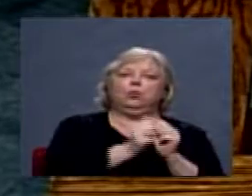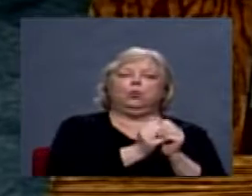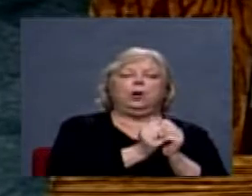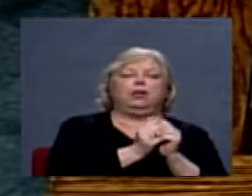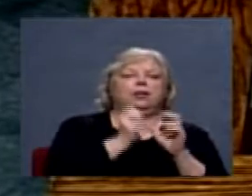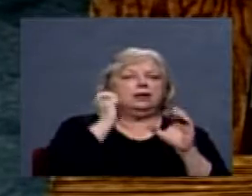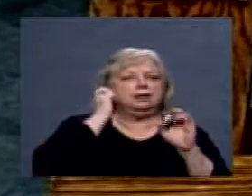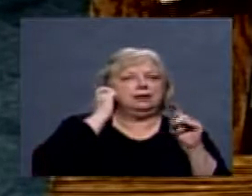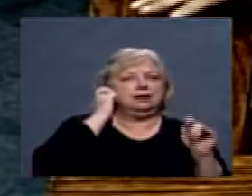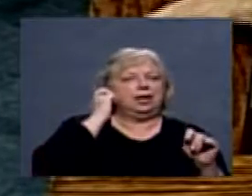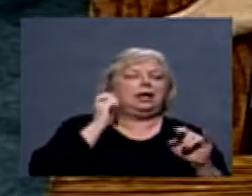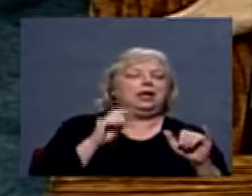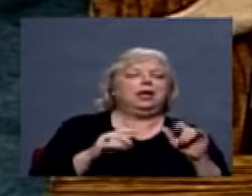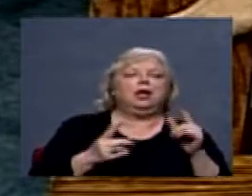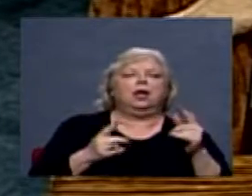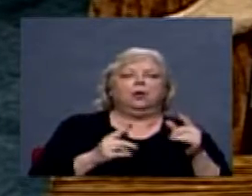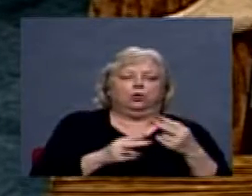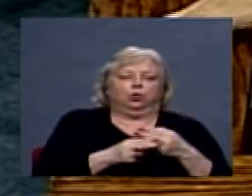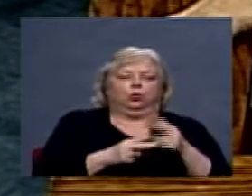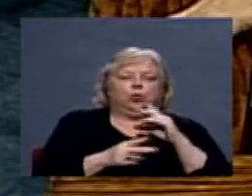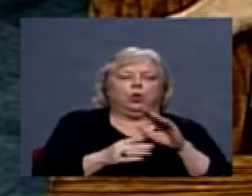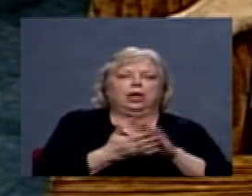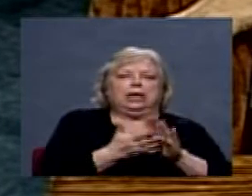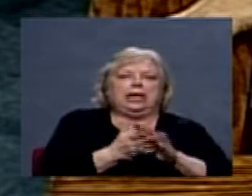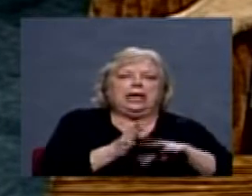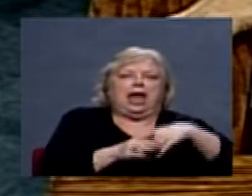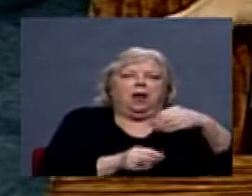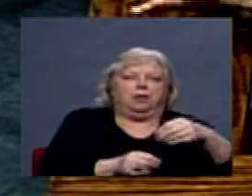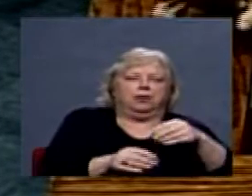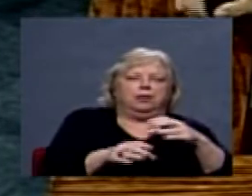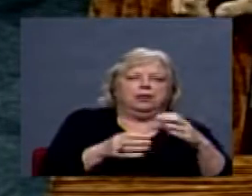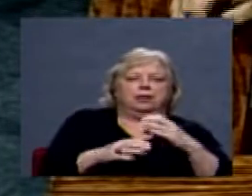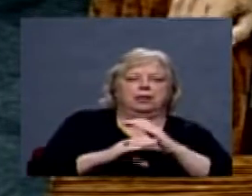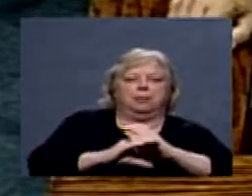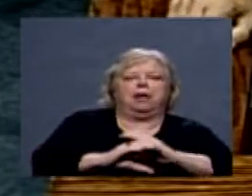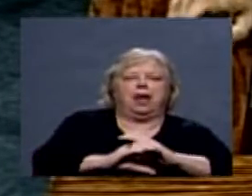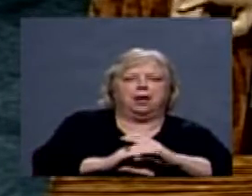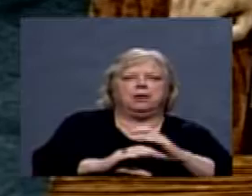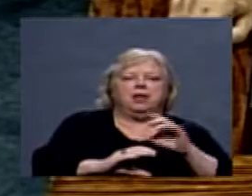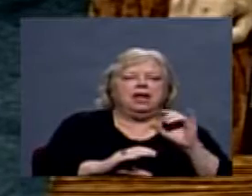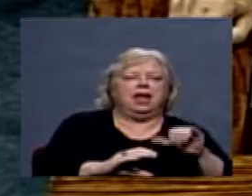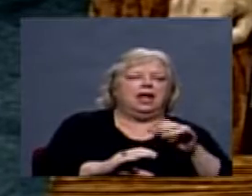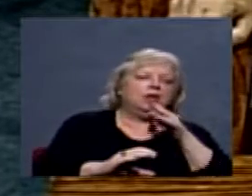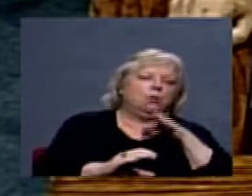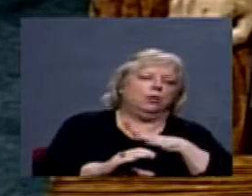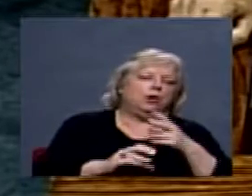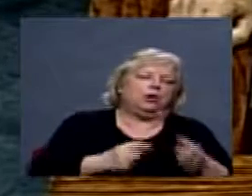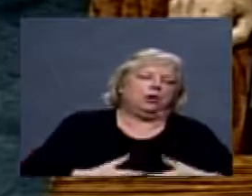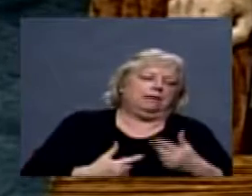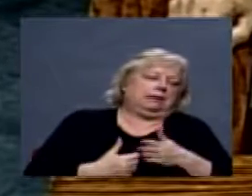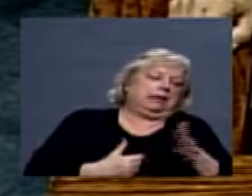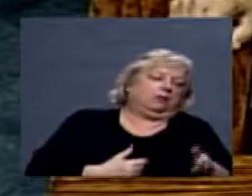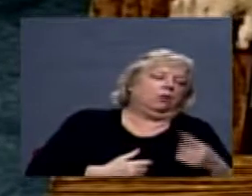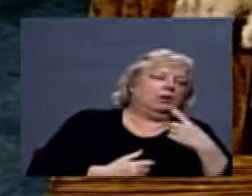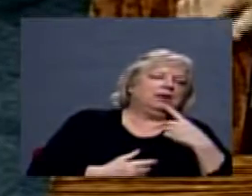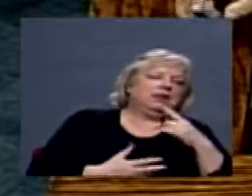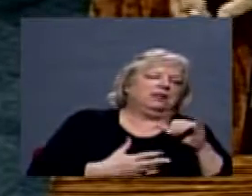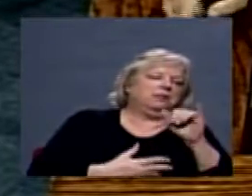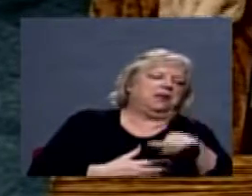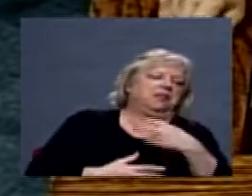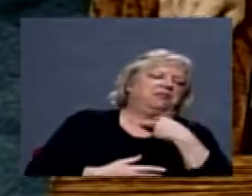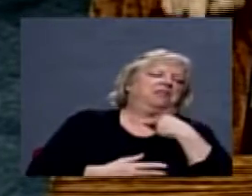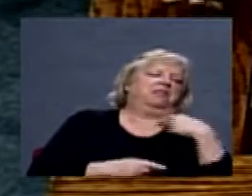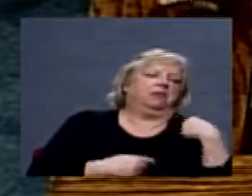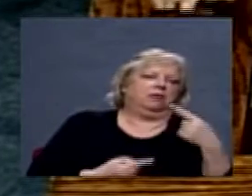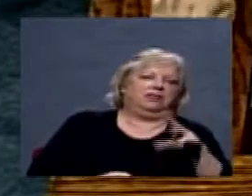we're fixing to get the pipe cleaned out. And it's been like that for 7 or 8 years, according to the lady that lives next door to us. And so that's going to